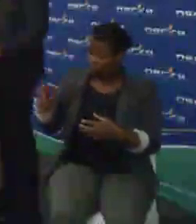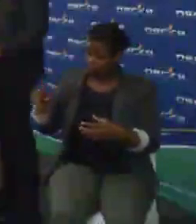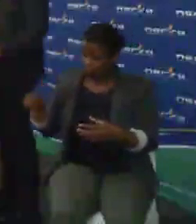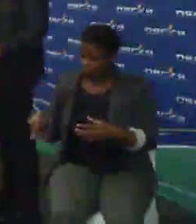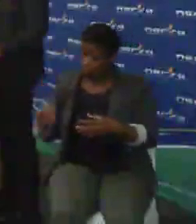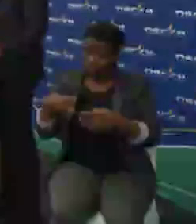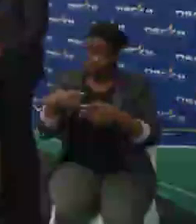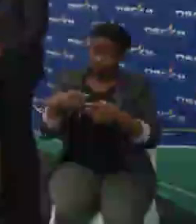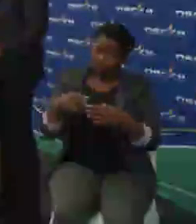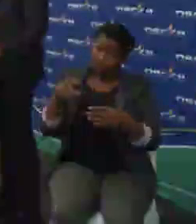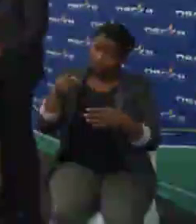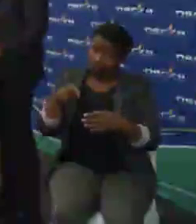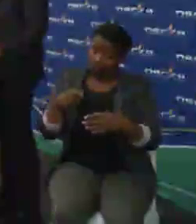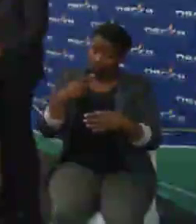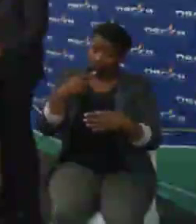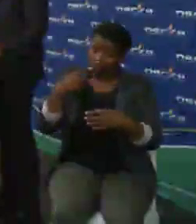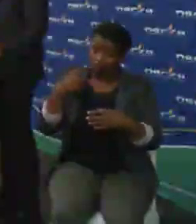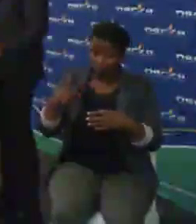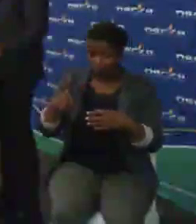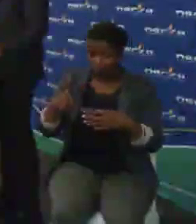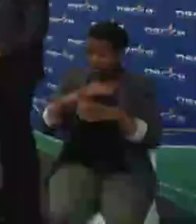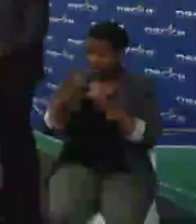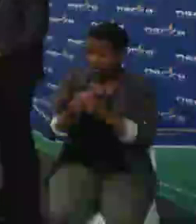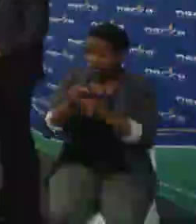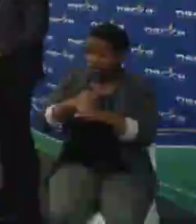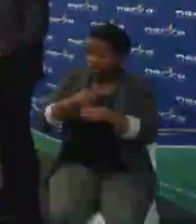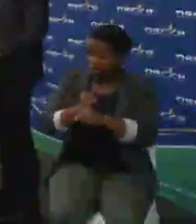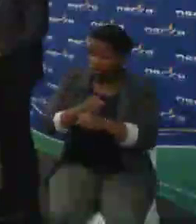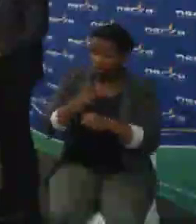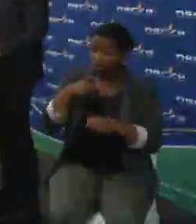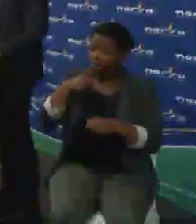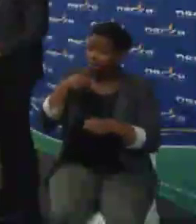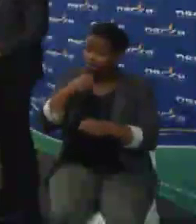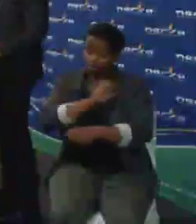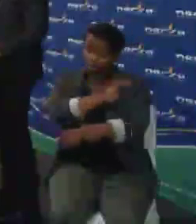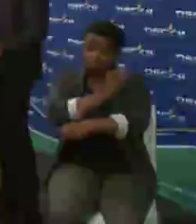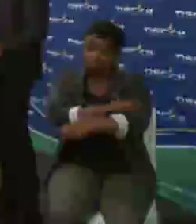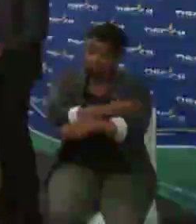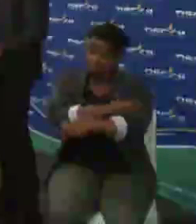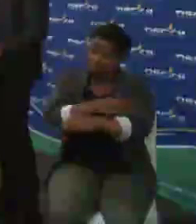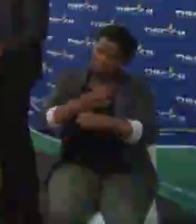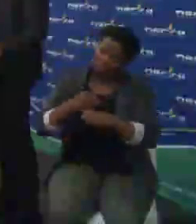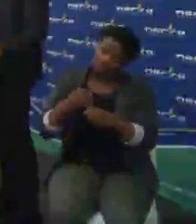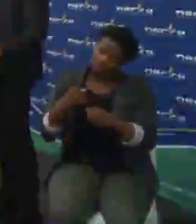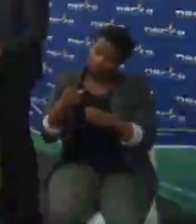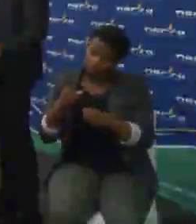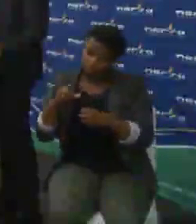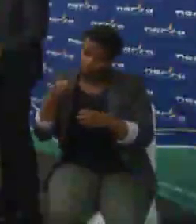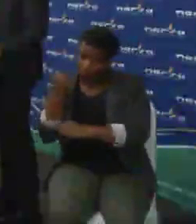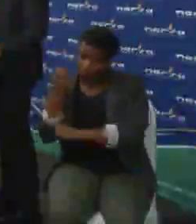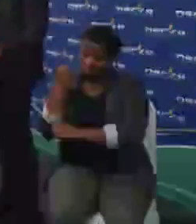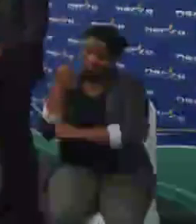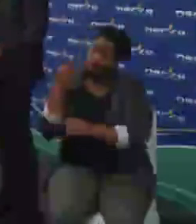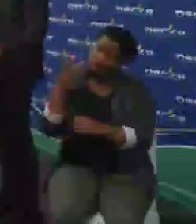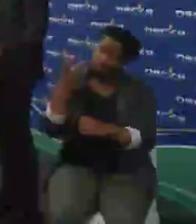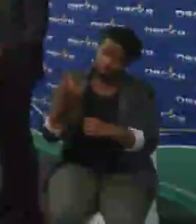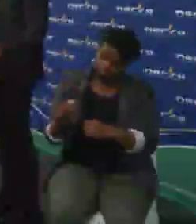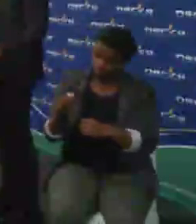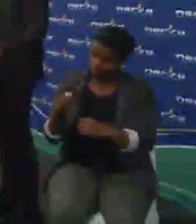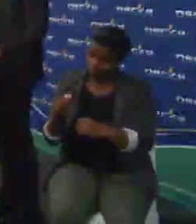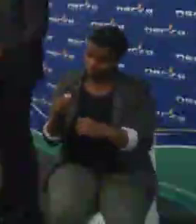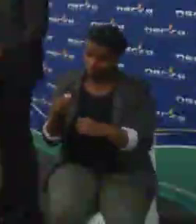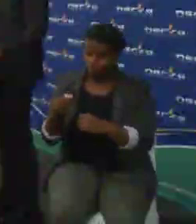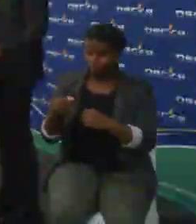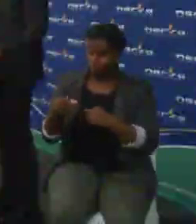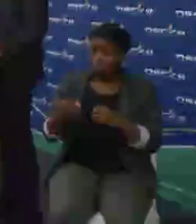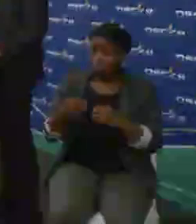could also incentivize the Minister to make adequate use of these powers already granted to him in existing legislation.